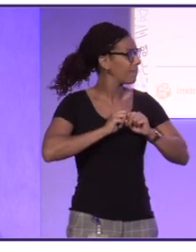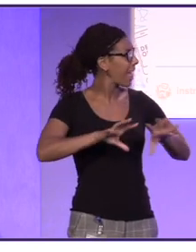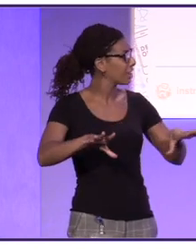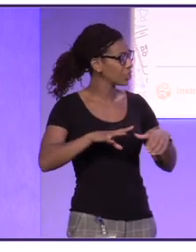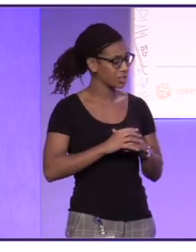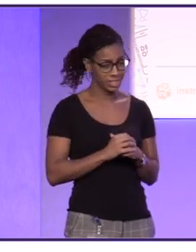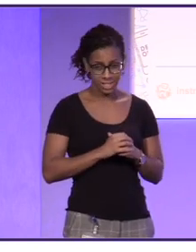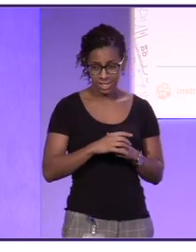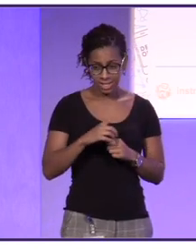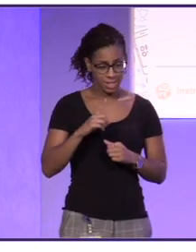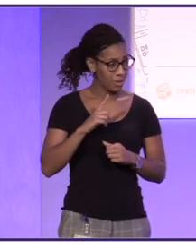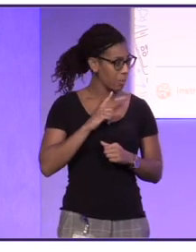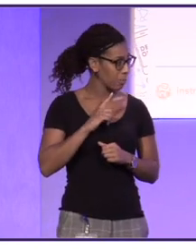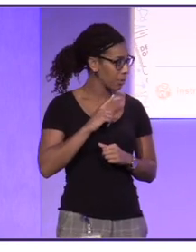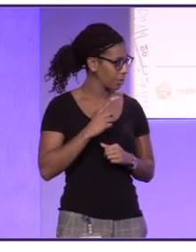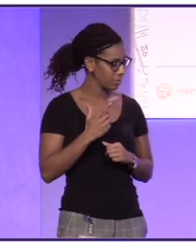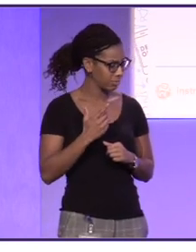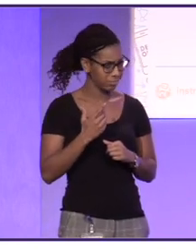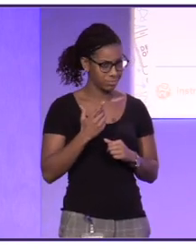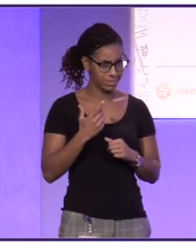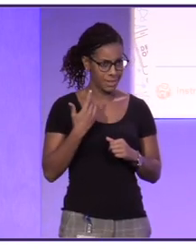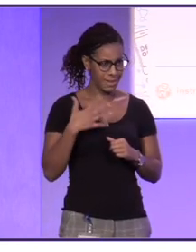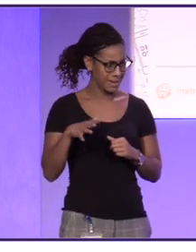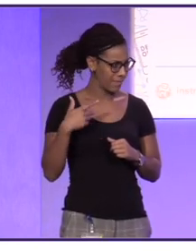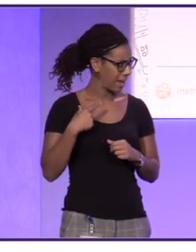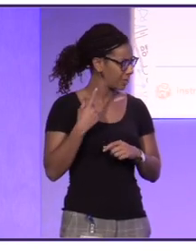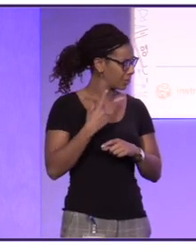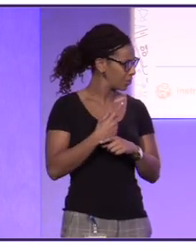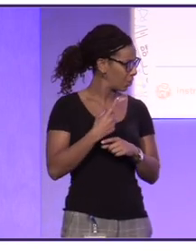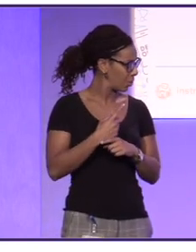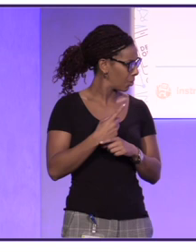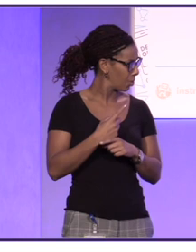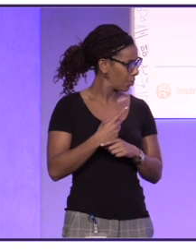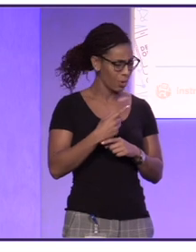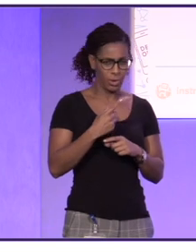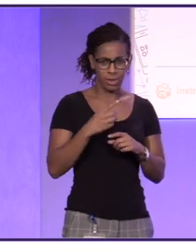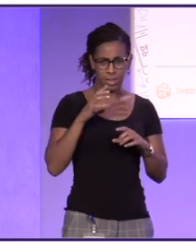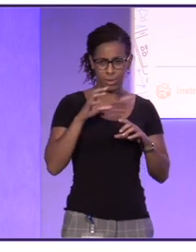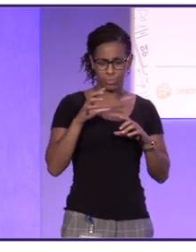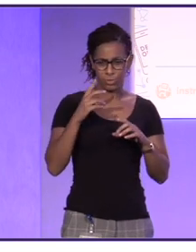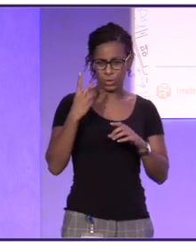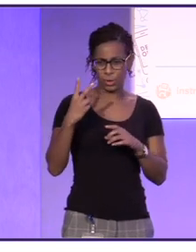never had two talks back to back that you've used the same picture.